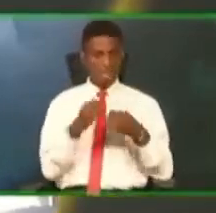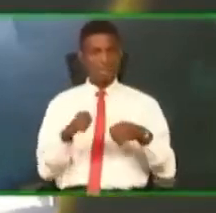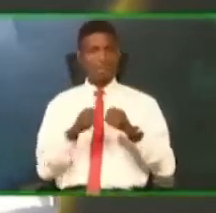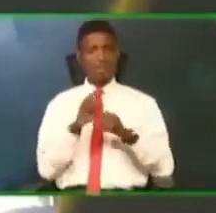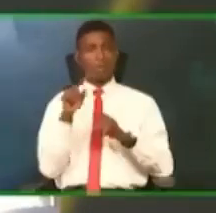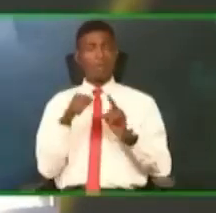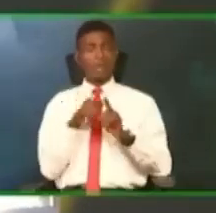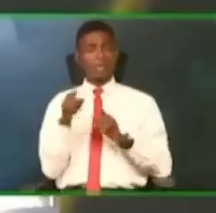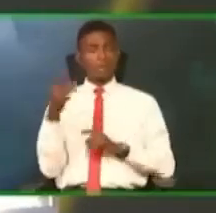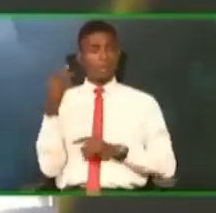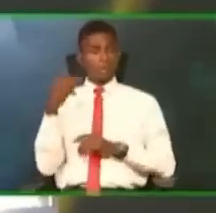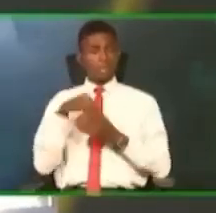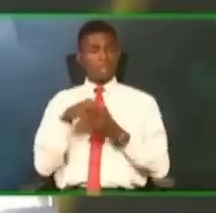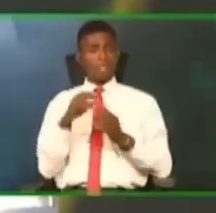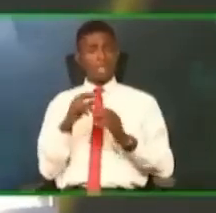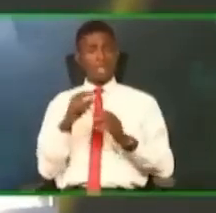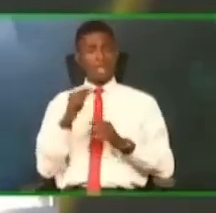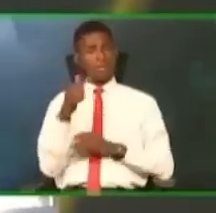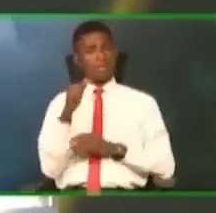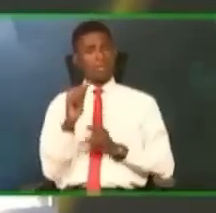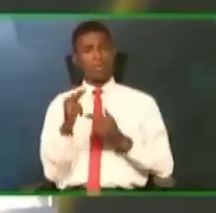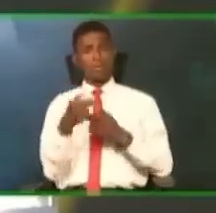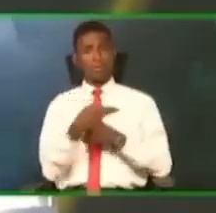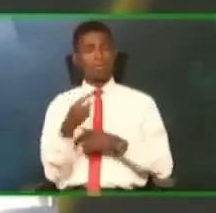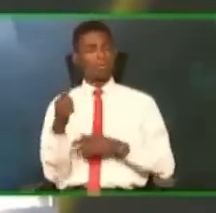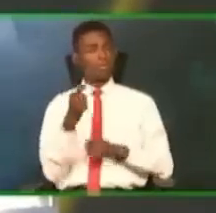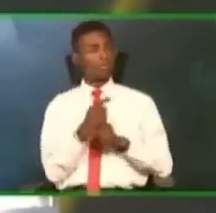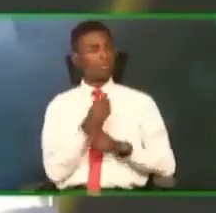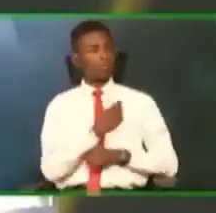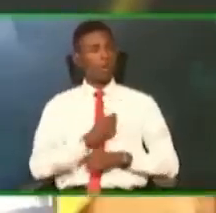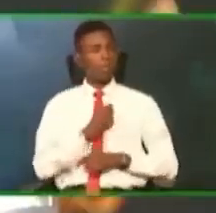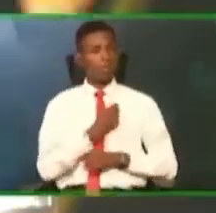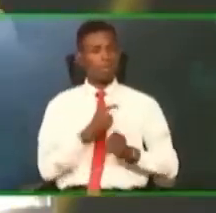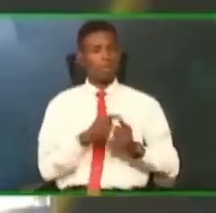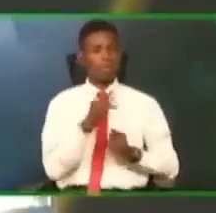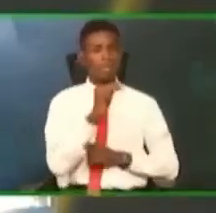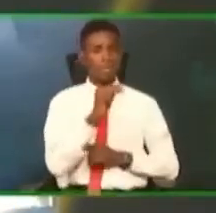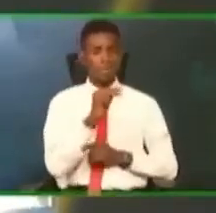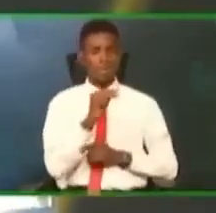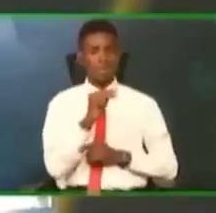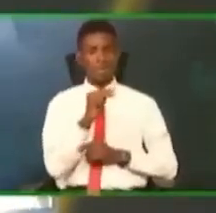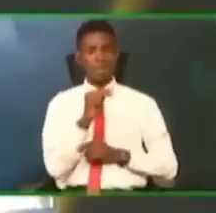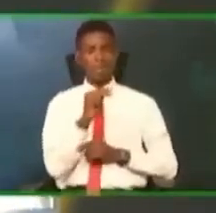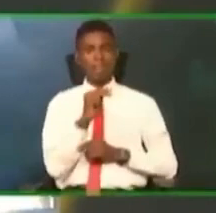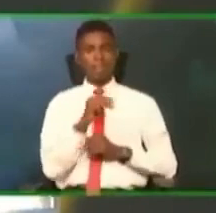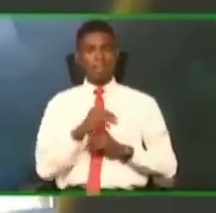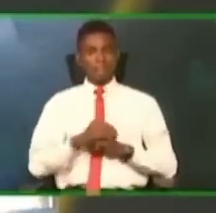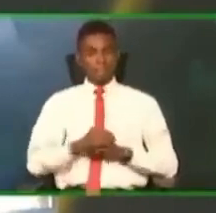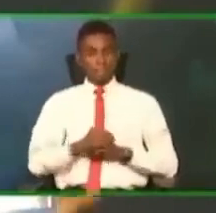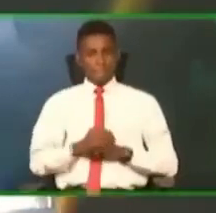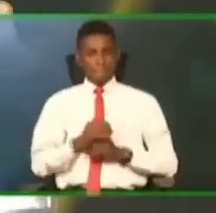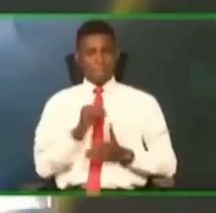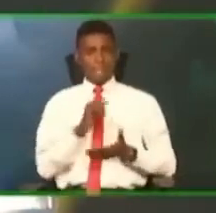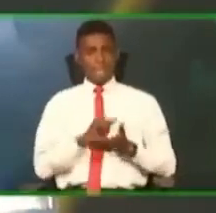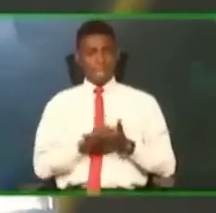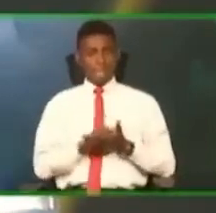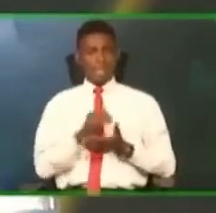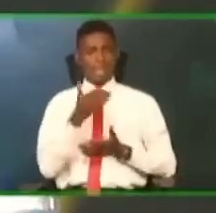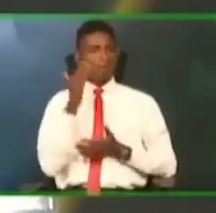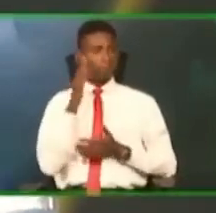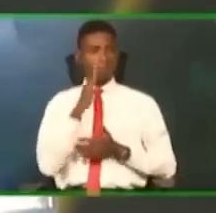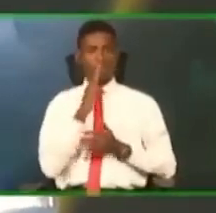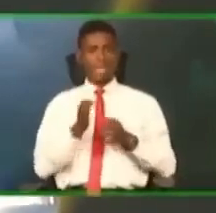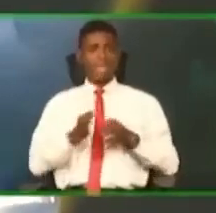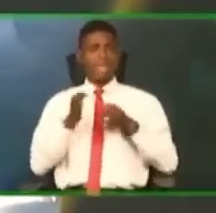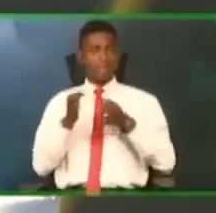green room behind there, just apologizing to him about the fact that because there was a spillover, that there will be a delay. The way